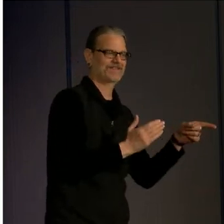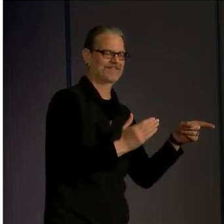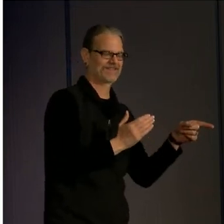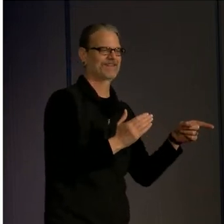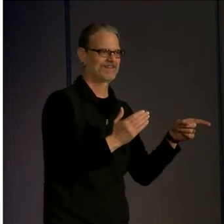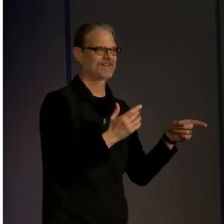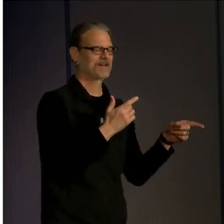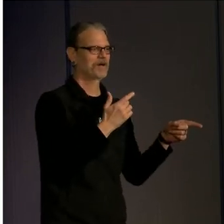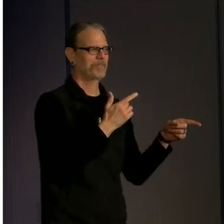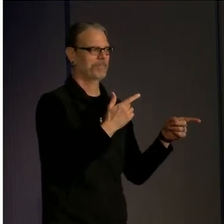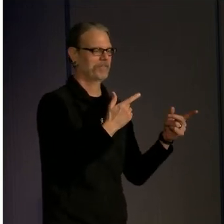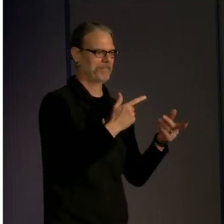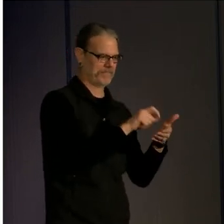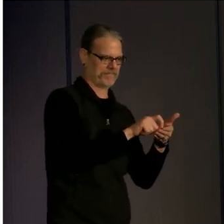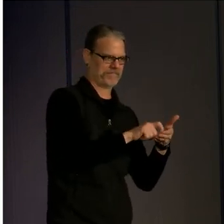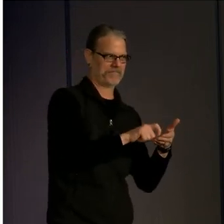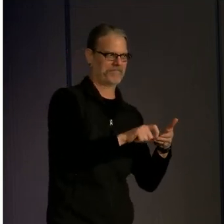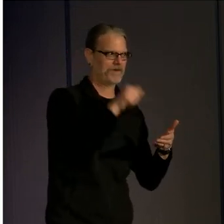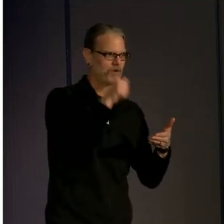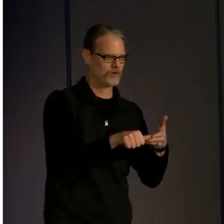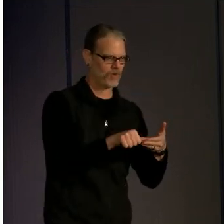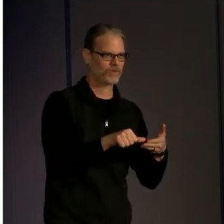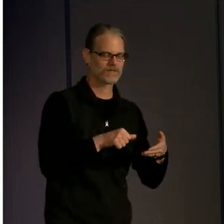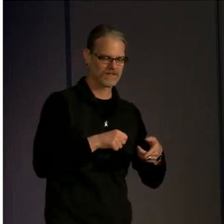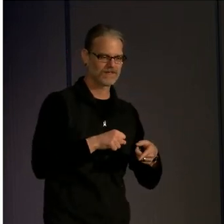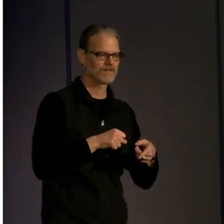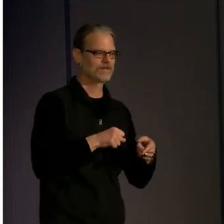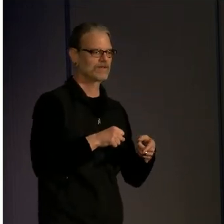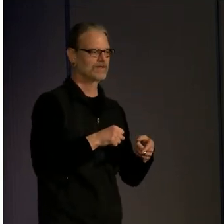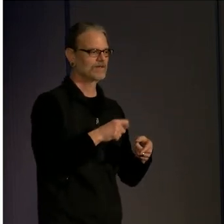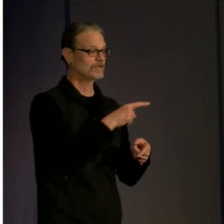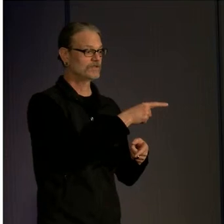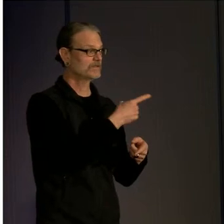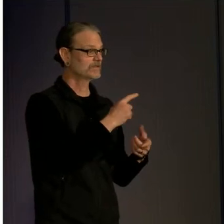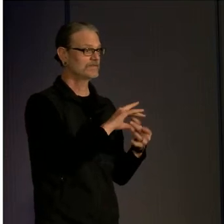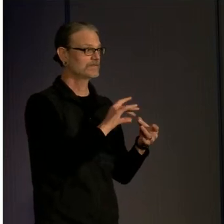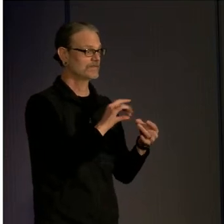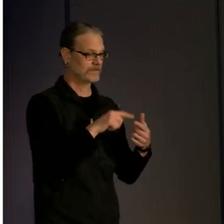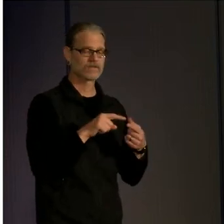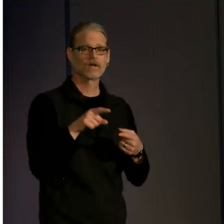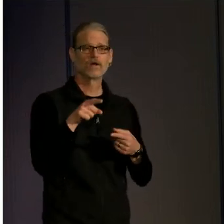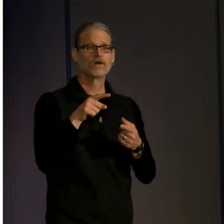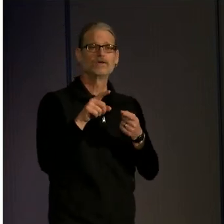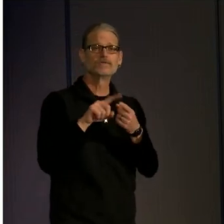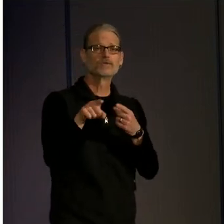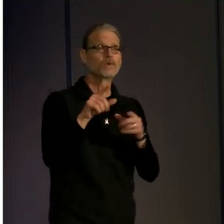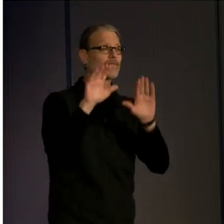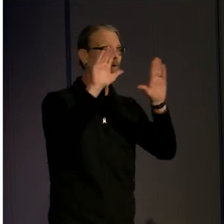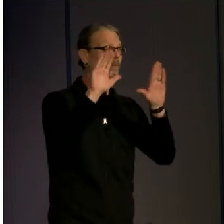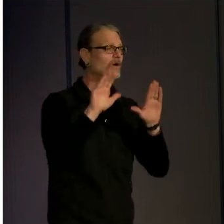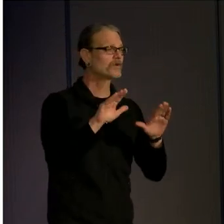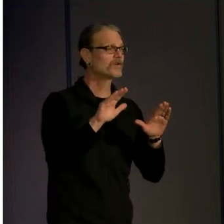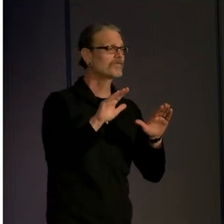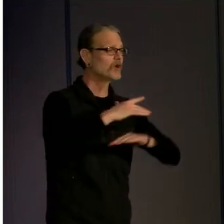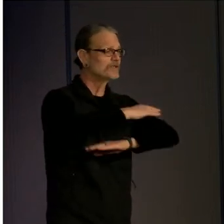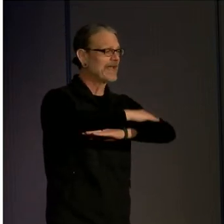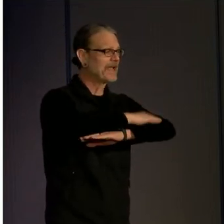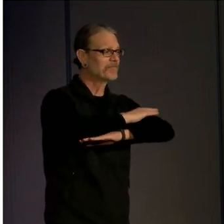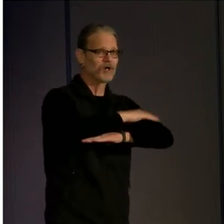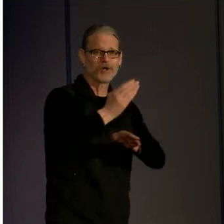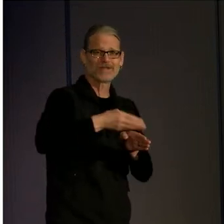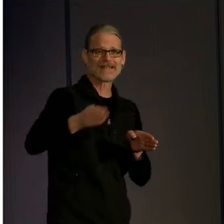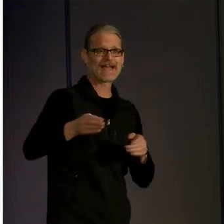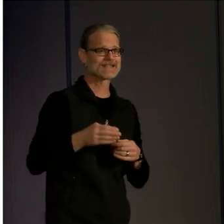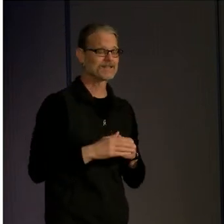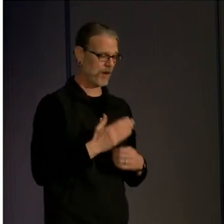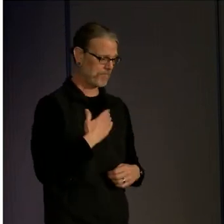I saved it. And on the napkin, she wrote, "To the lovely, cheery table next to me, thank you for making my